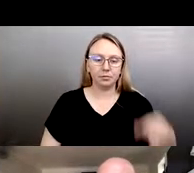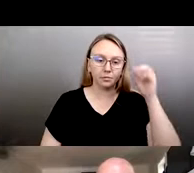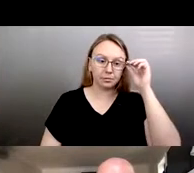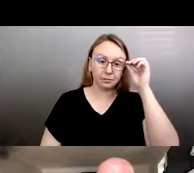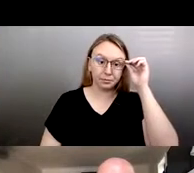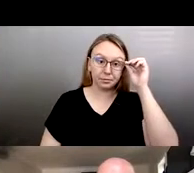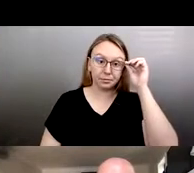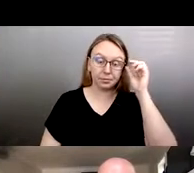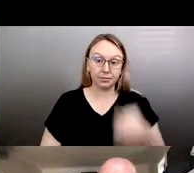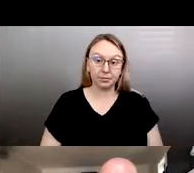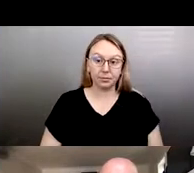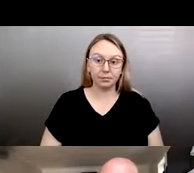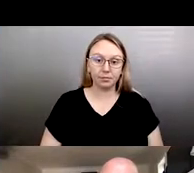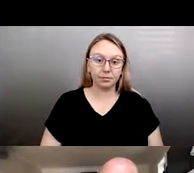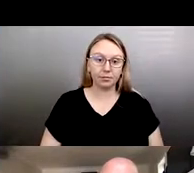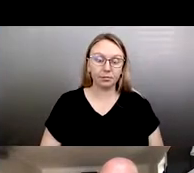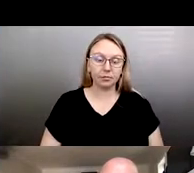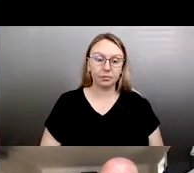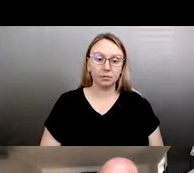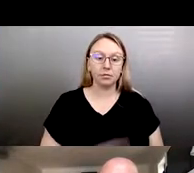Some Phil Hansen paintings way up there.